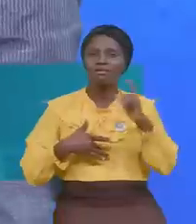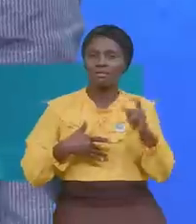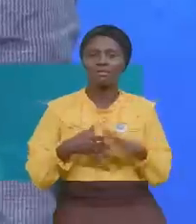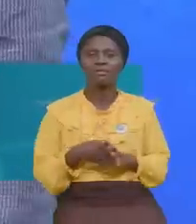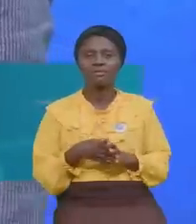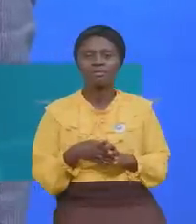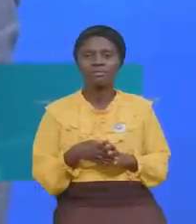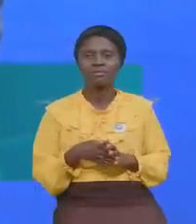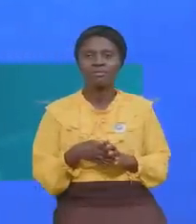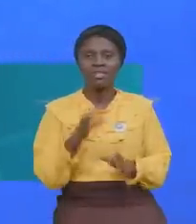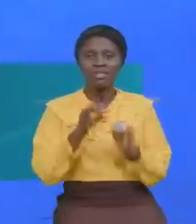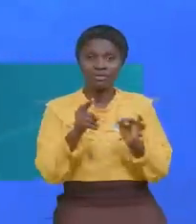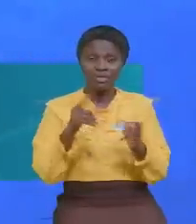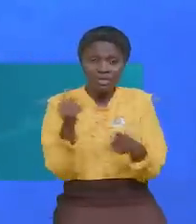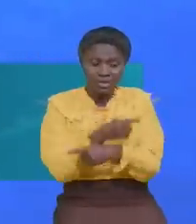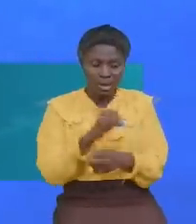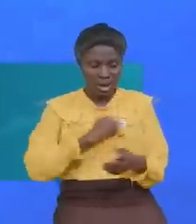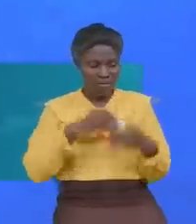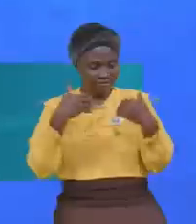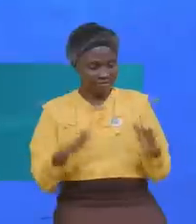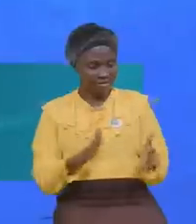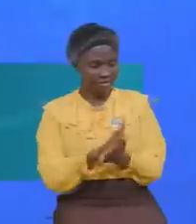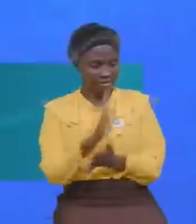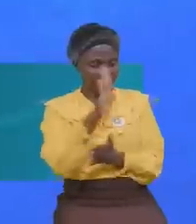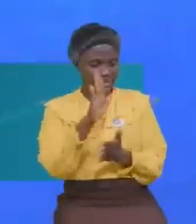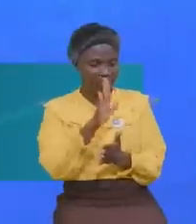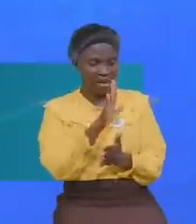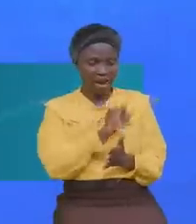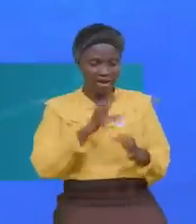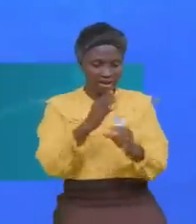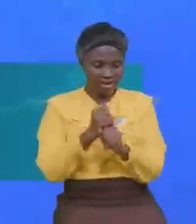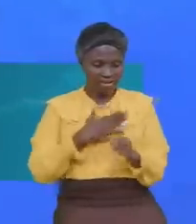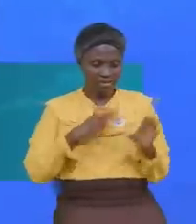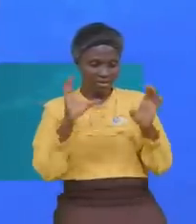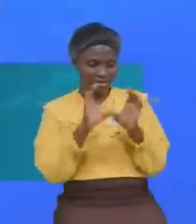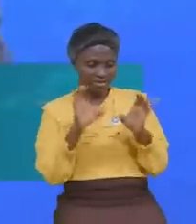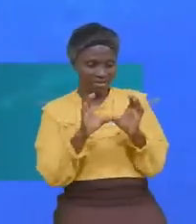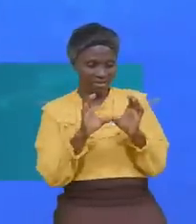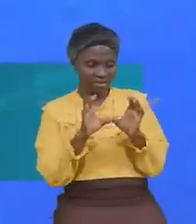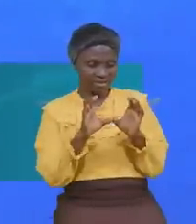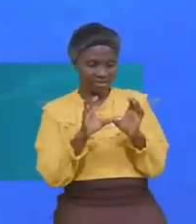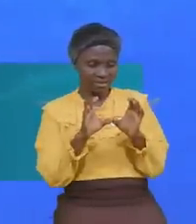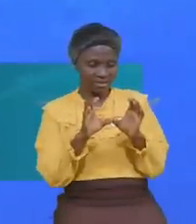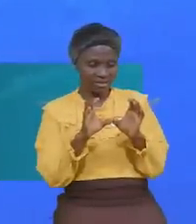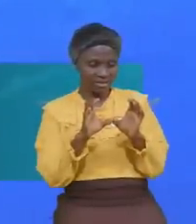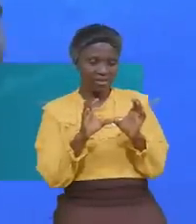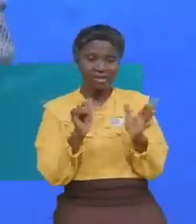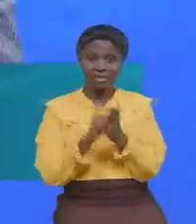of college and I got the certificate. That's a good